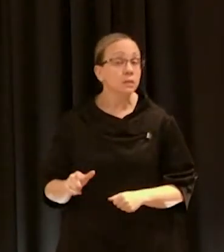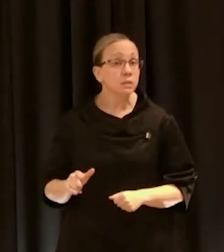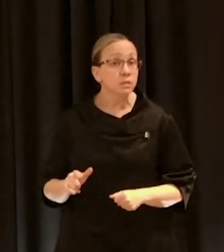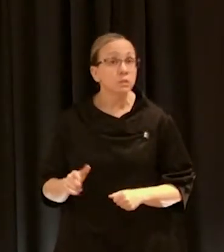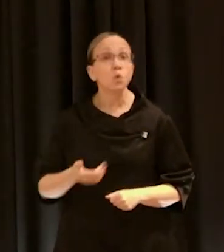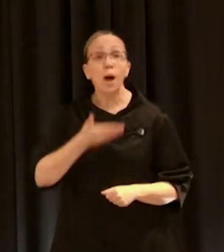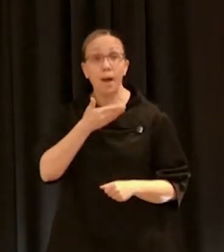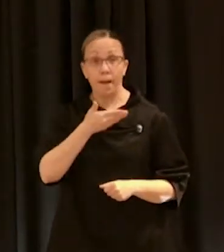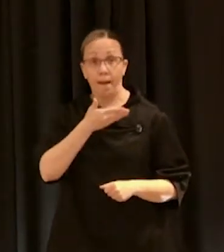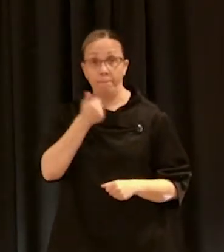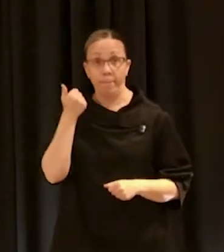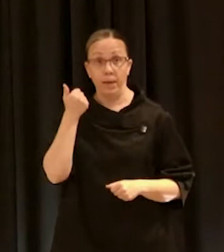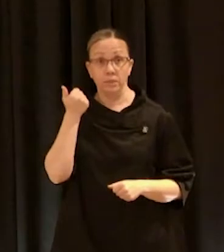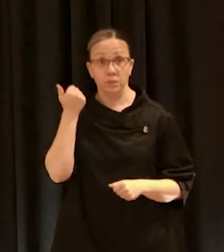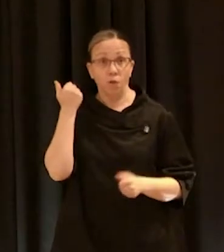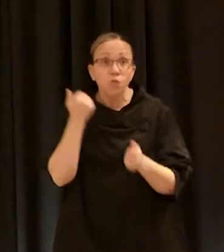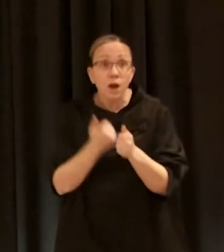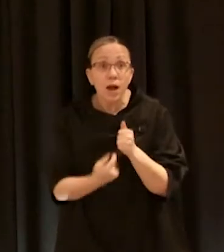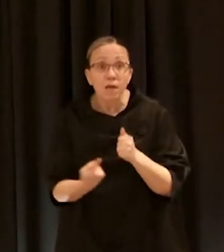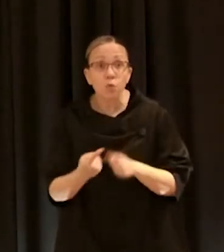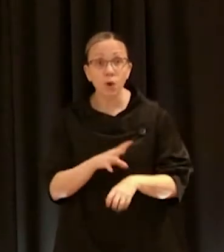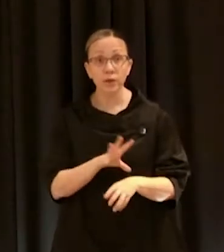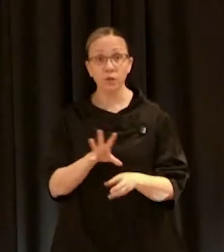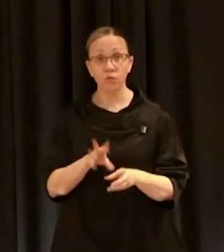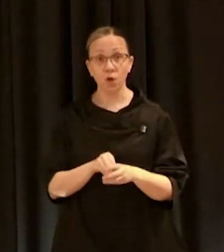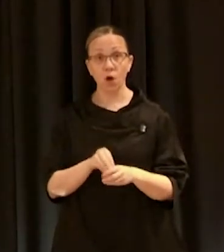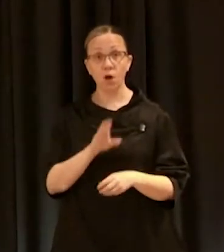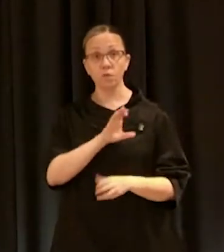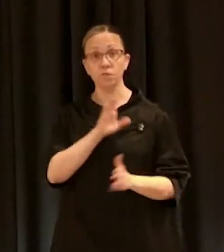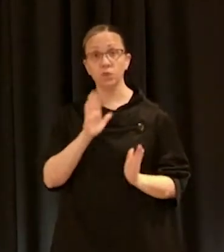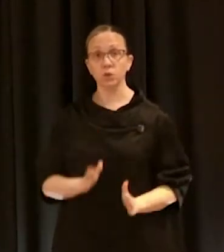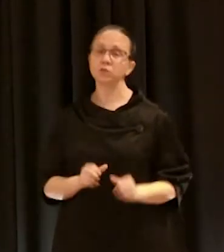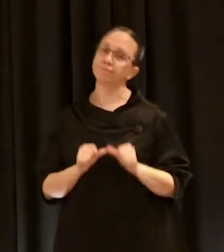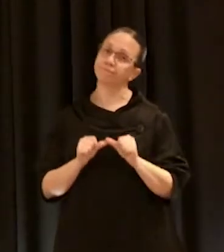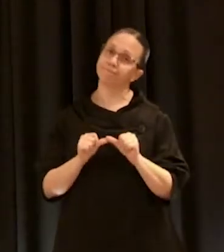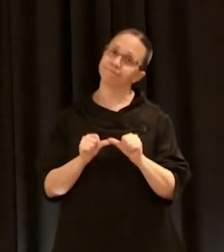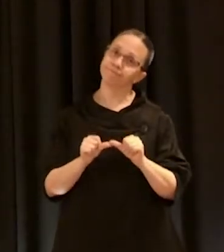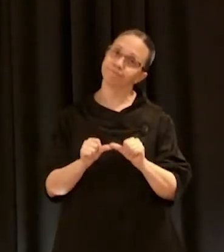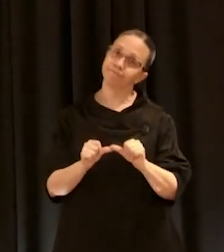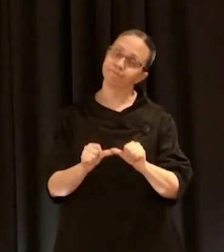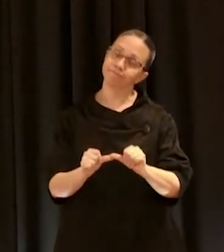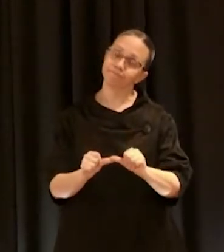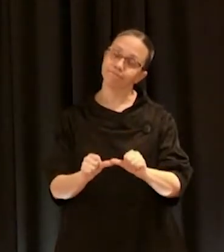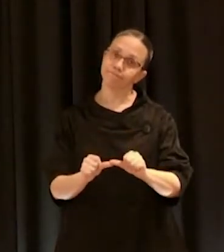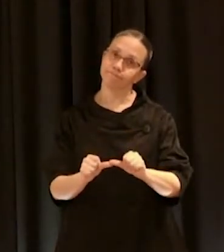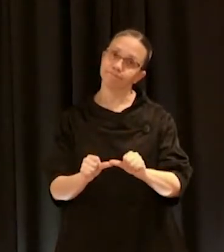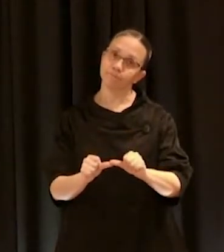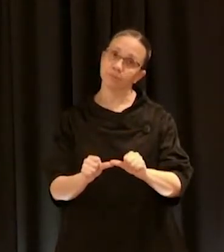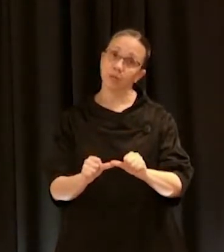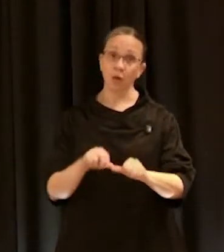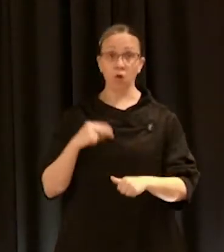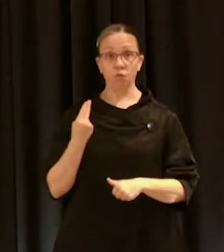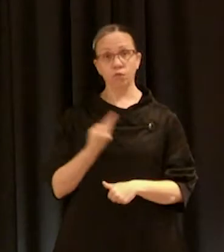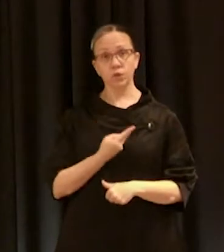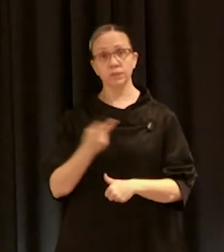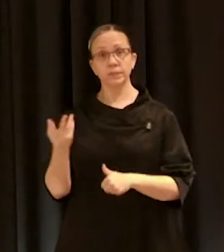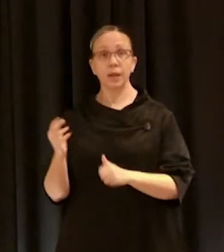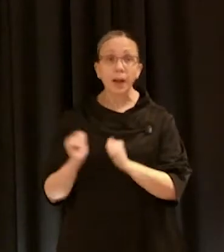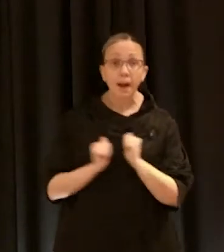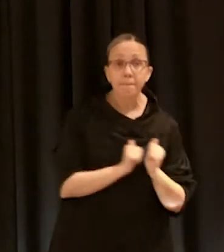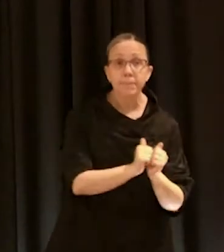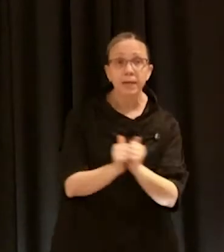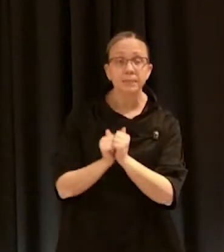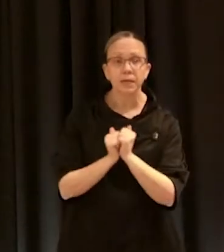be in the best interest of everyone involved for the saints to still be the saints when we get back. And for us to come back ready